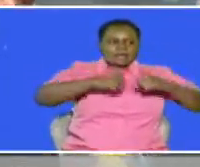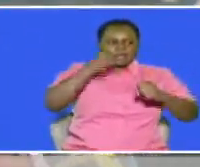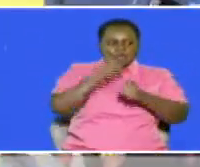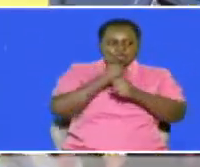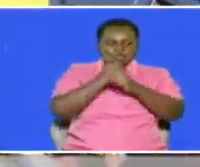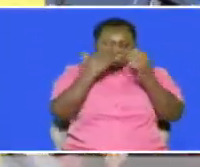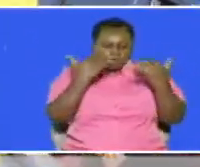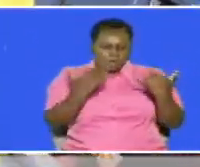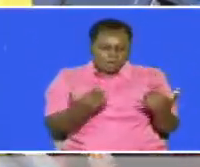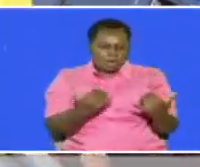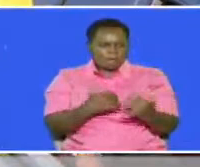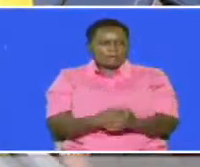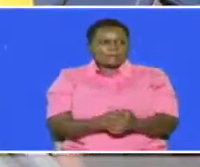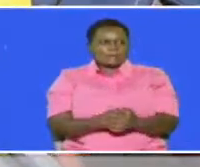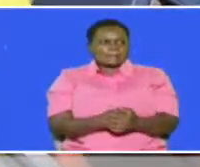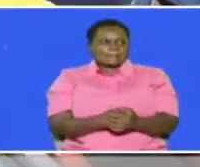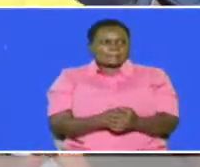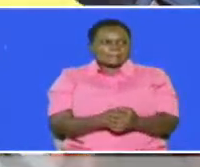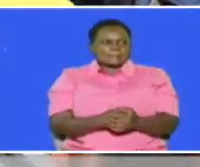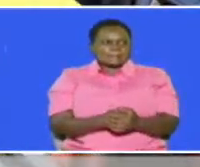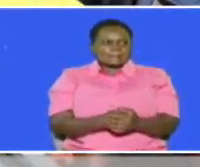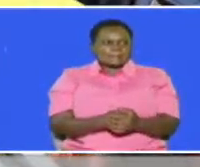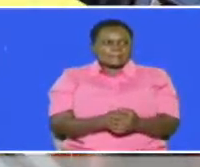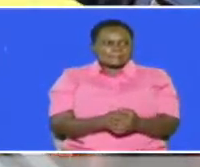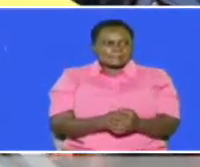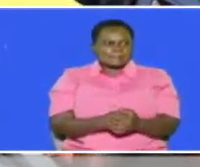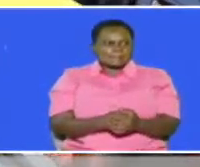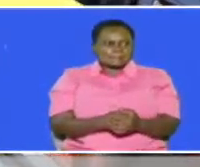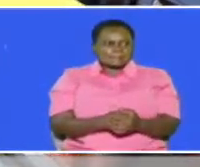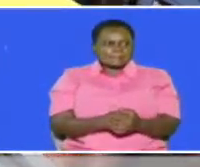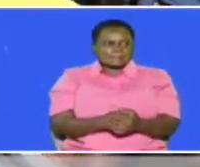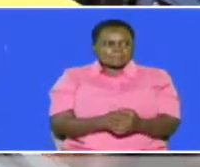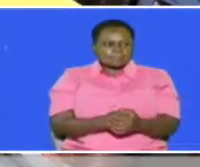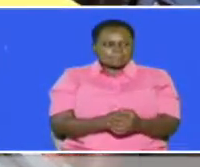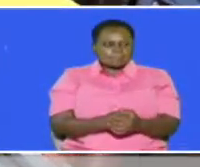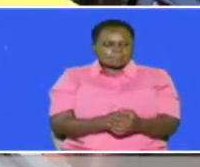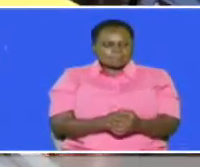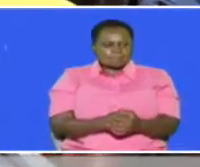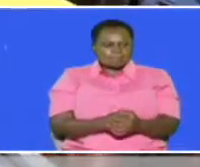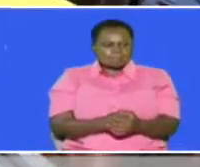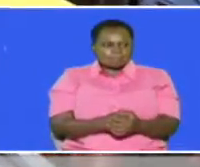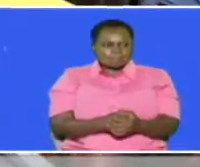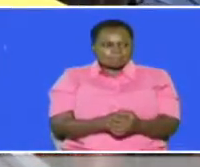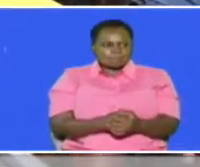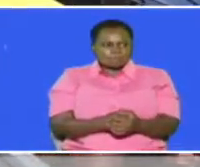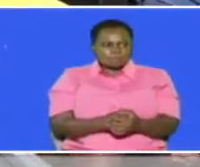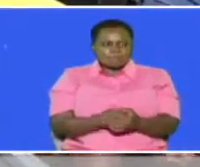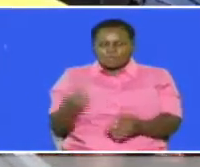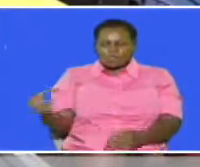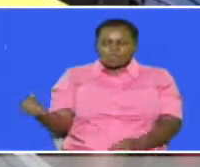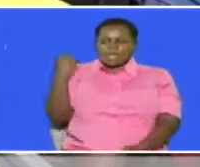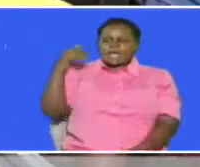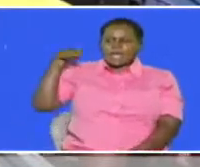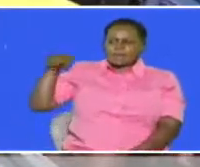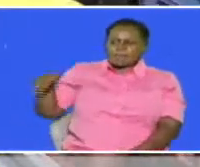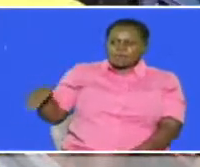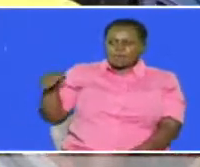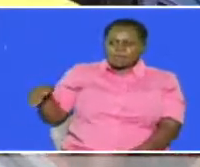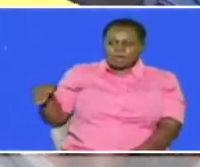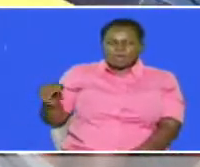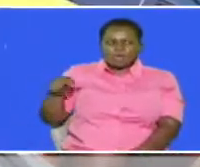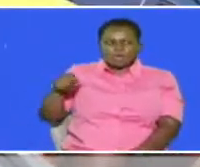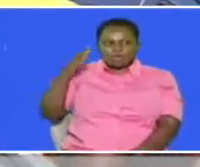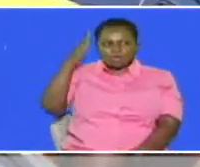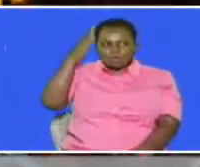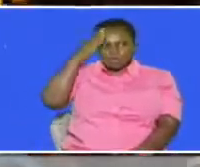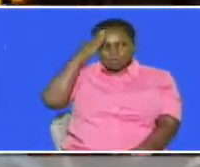saa hii. Sio ni mtaramuko? Ni mtaramuko? Mtaramuko mapema? Sisi mnajua tumesimama